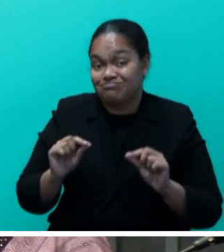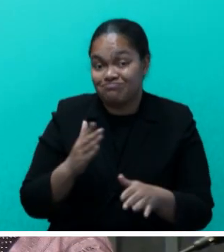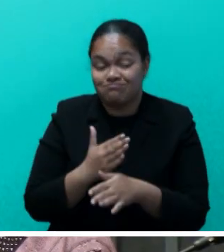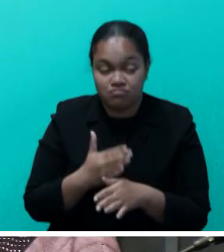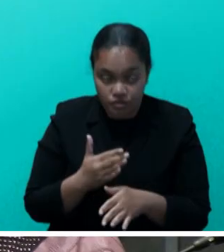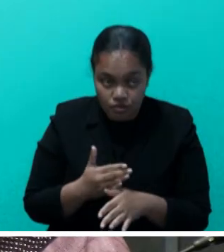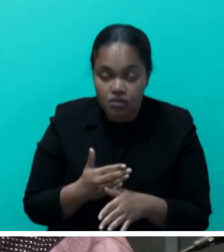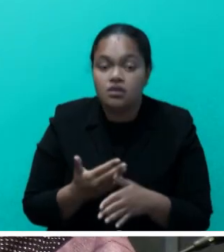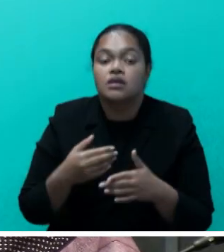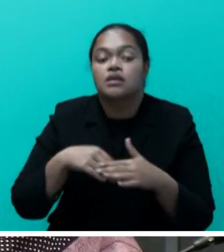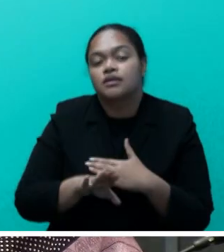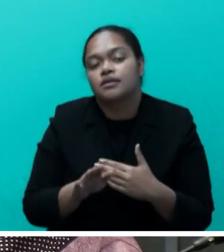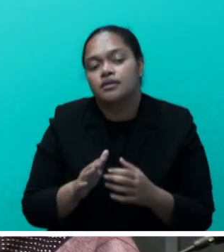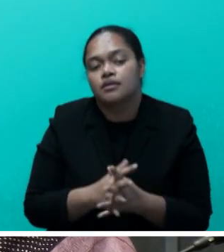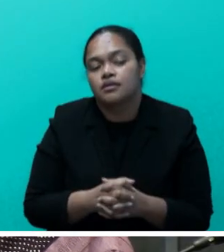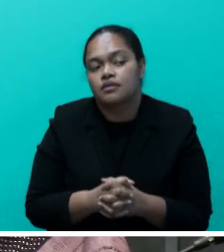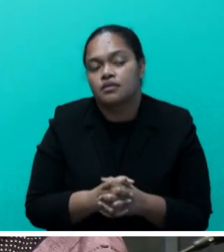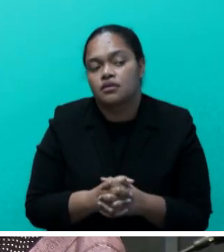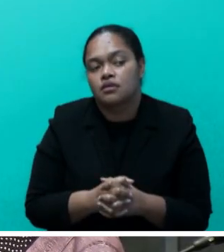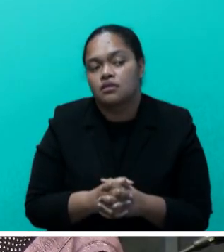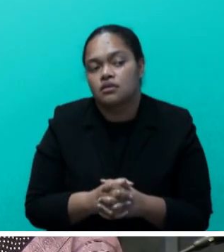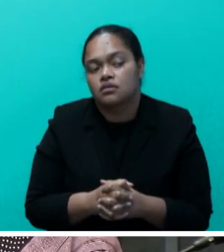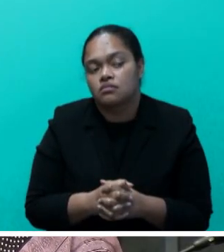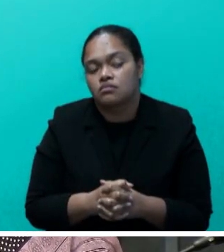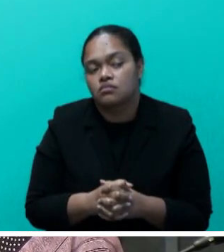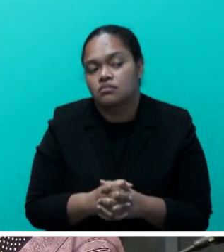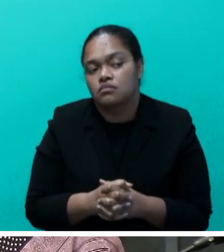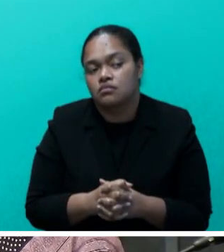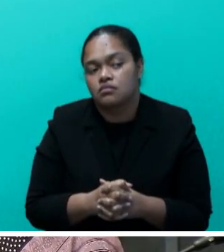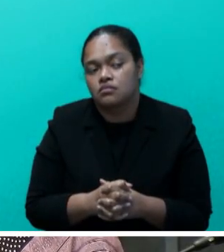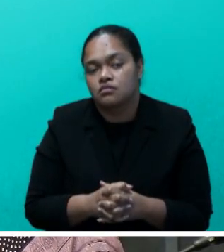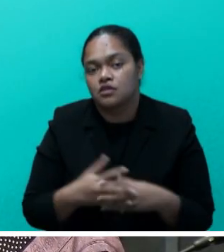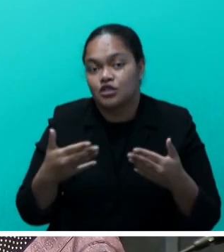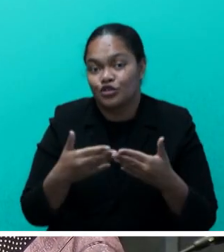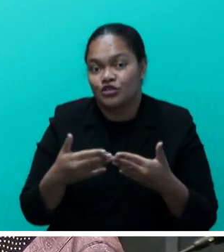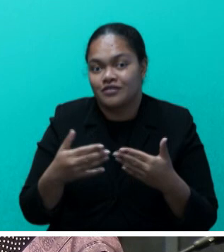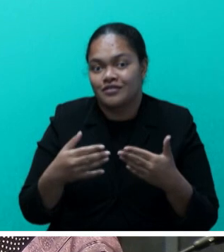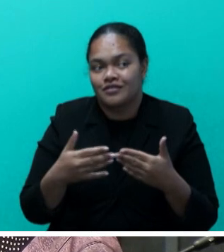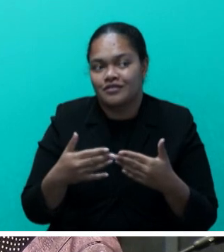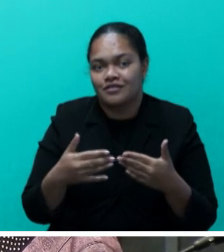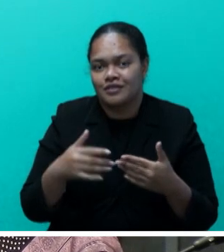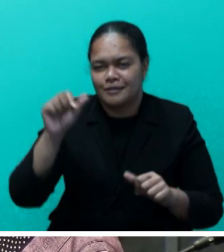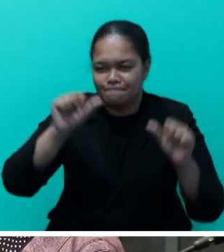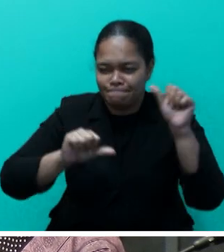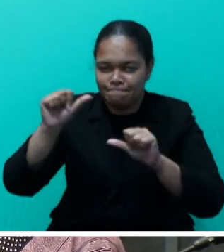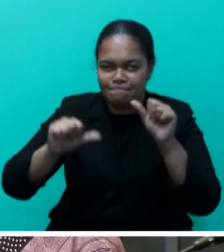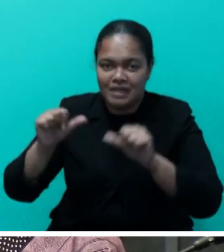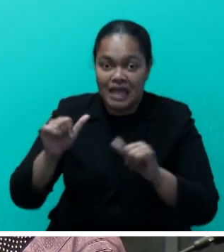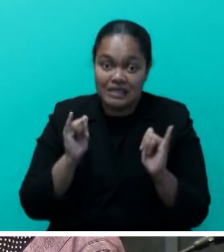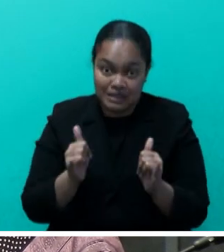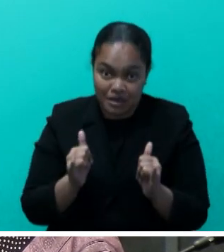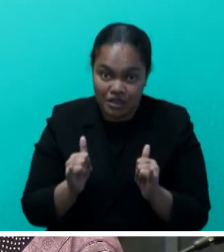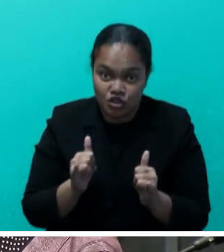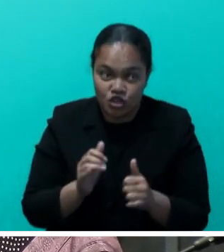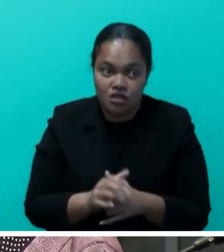of the reintroduction of the scaling of the national examination. But I'd